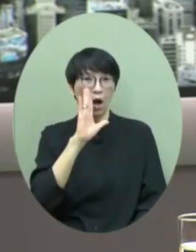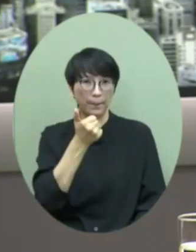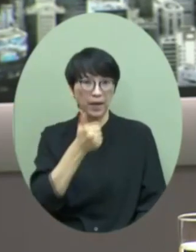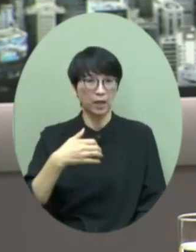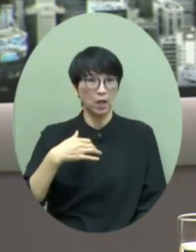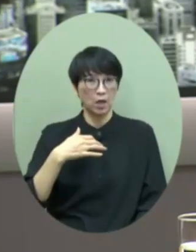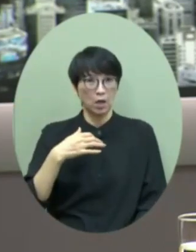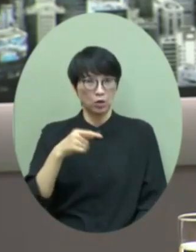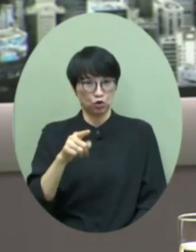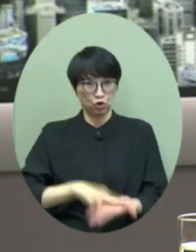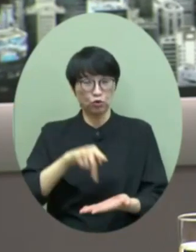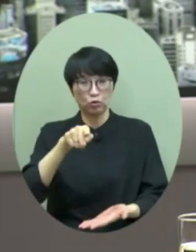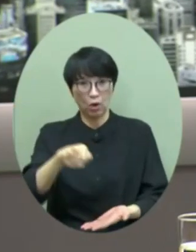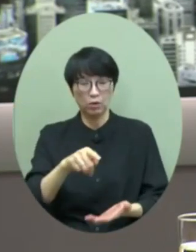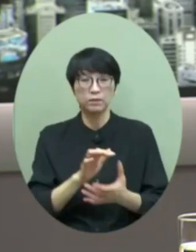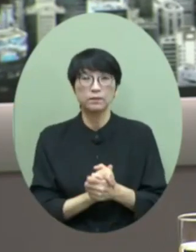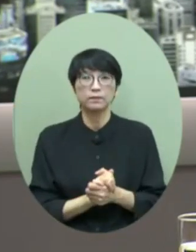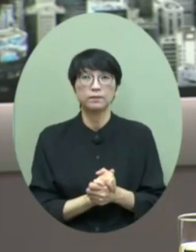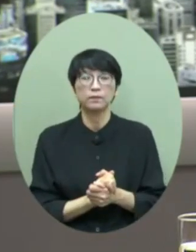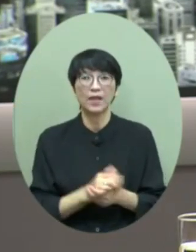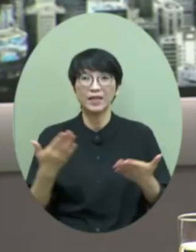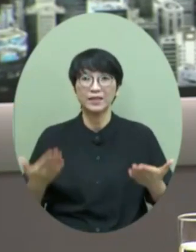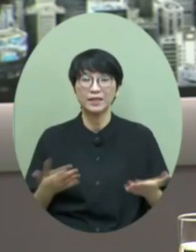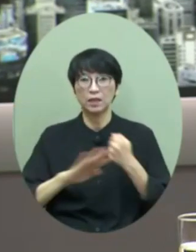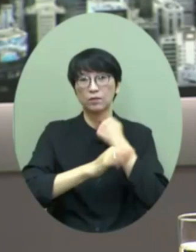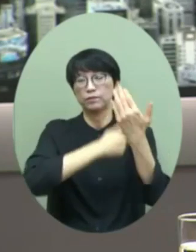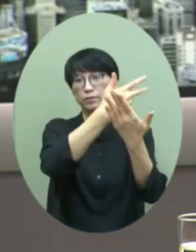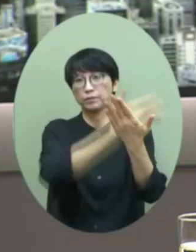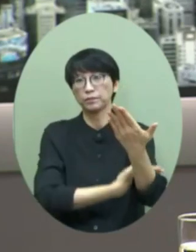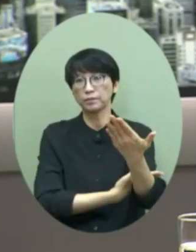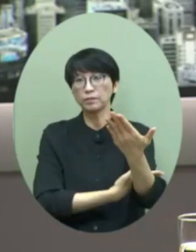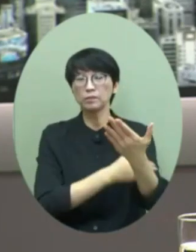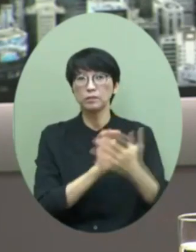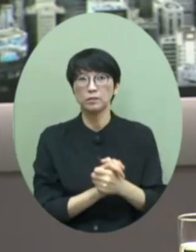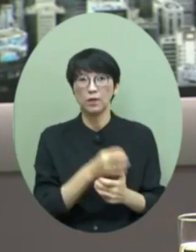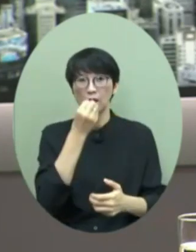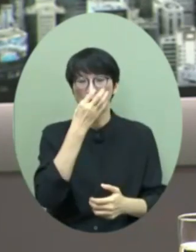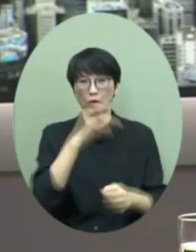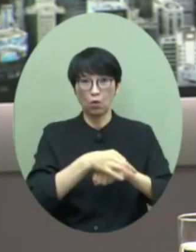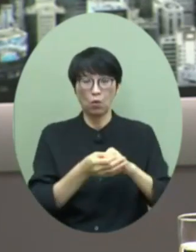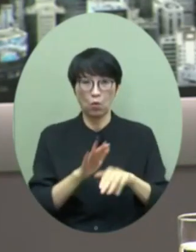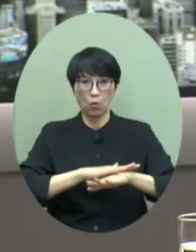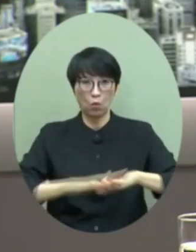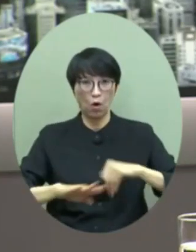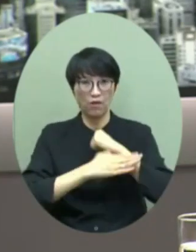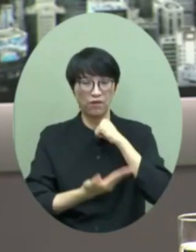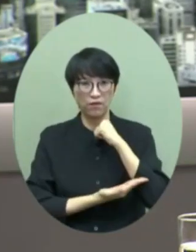police officer enforcing law, if he or she believes reasonably